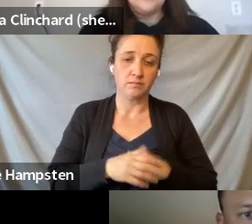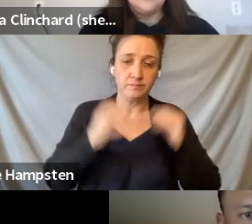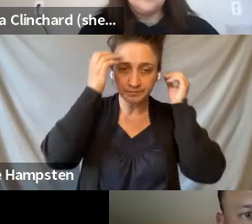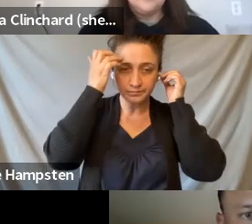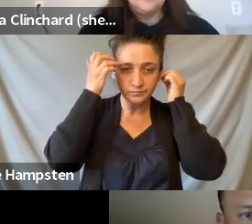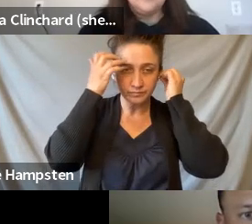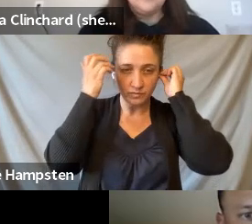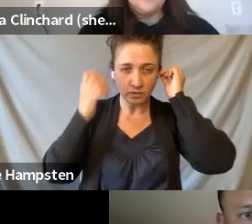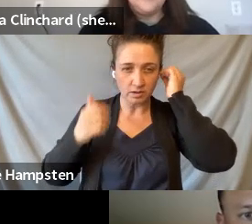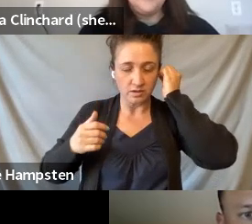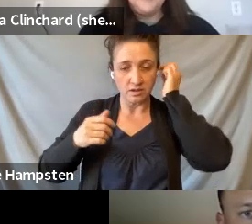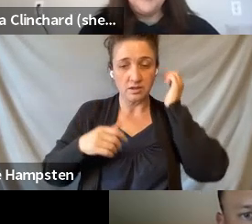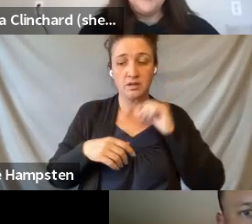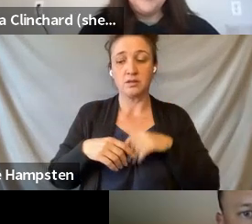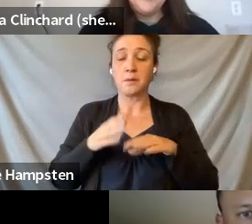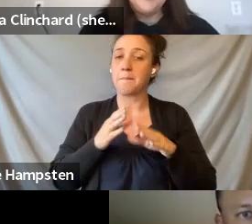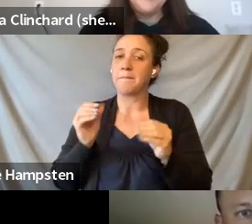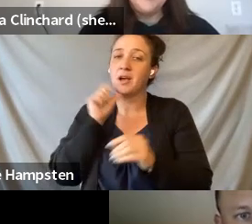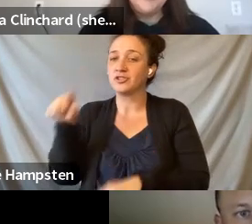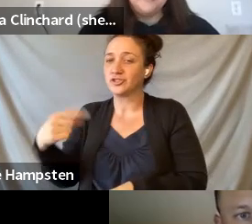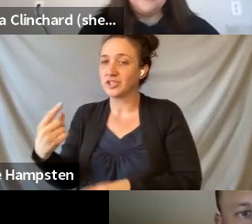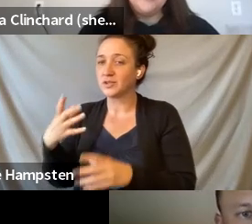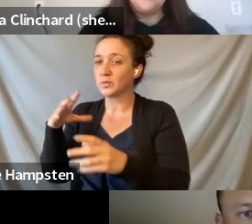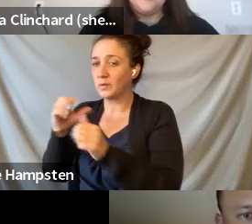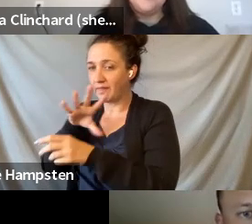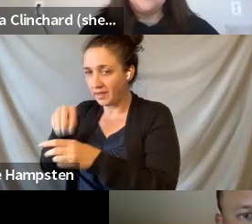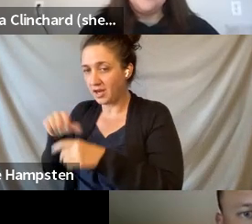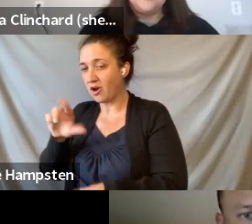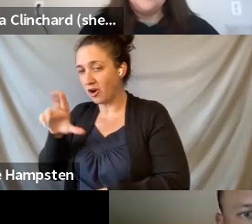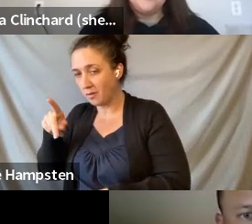beyond ARPA, right? So much more to do too. So